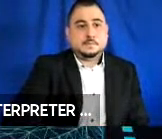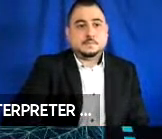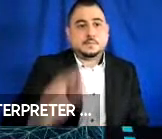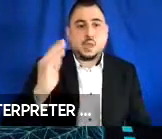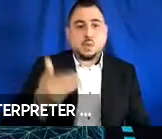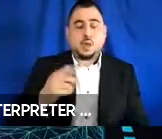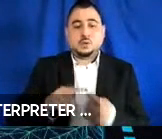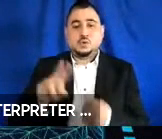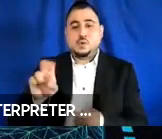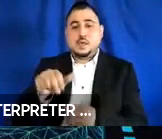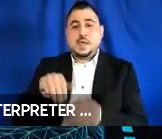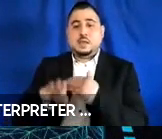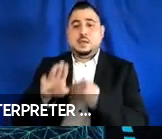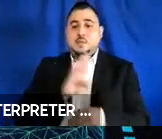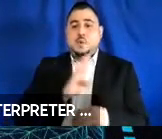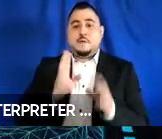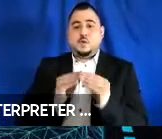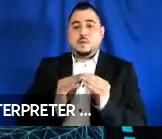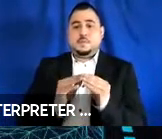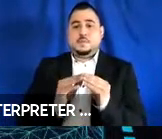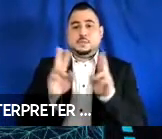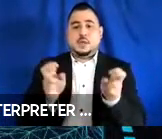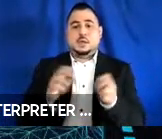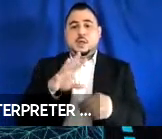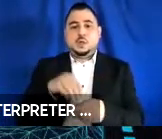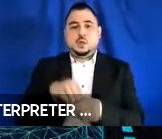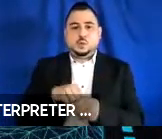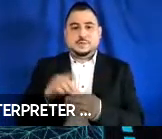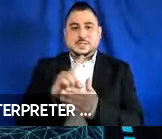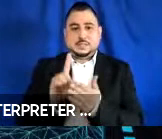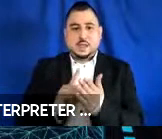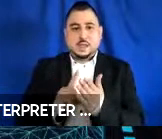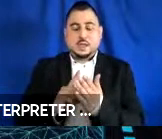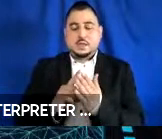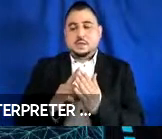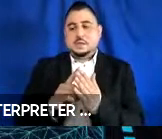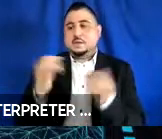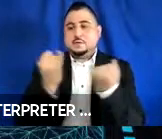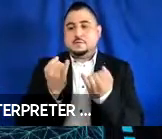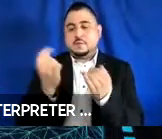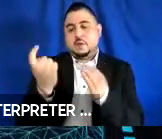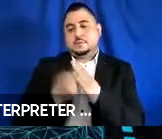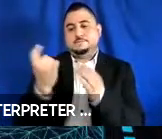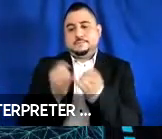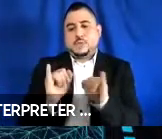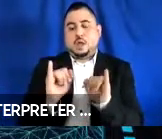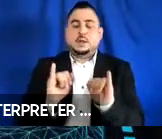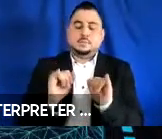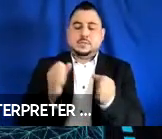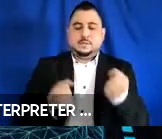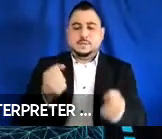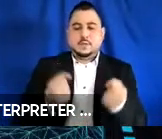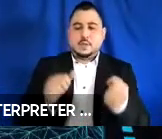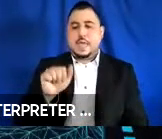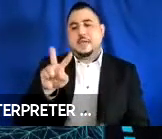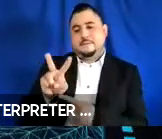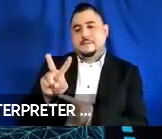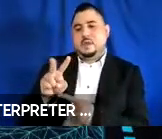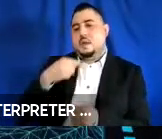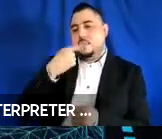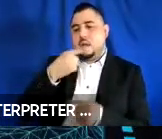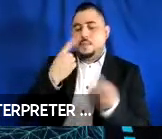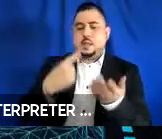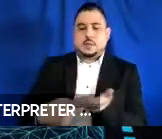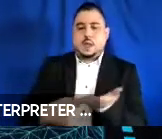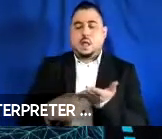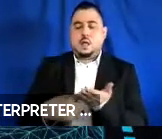Welcome to the U.S. Access Board's forum titled Inclusive Design of Autonomous Vehicles, a Public Dialogue. This is the